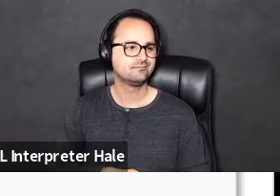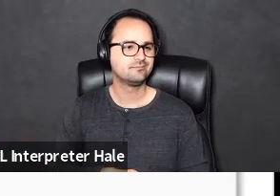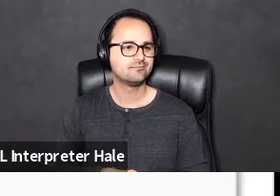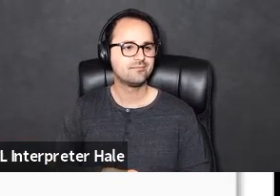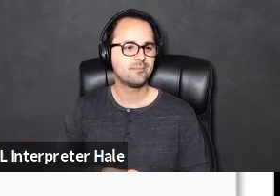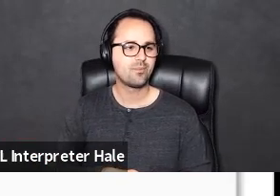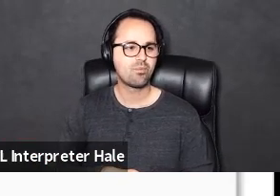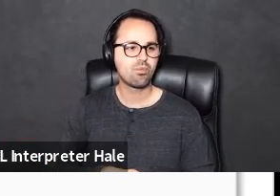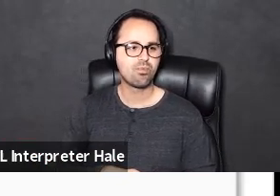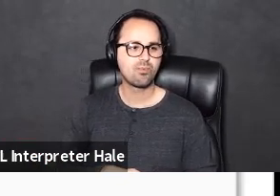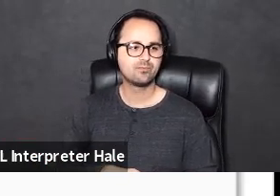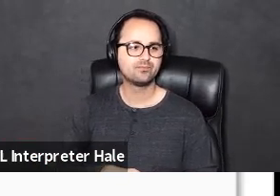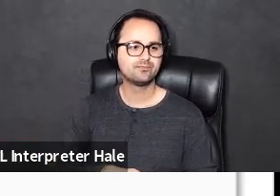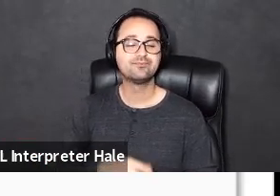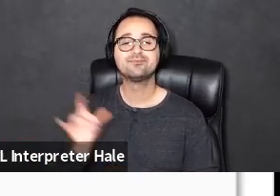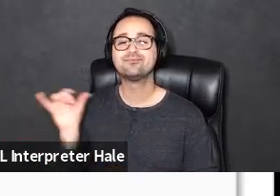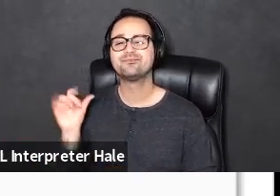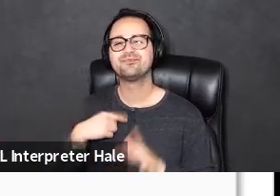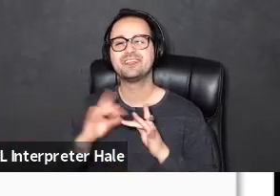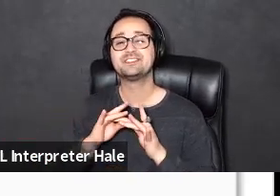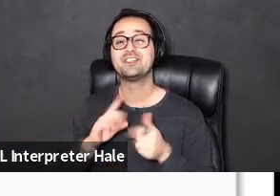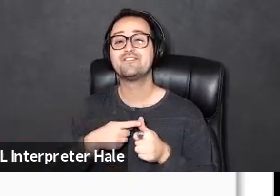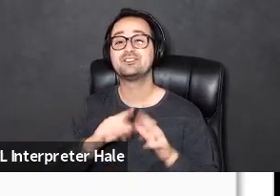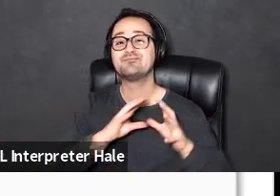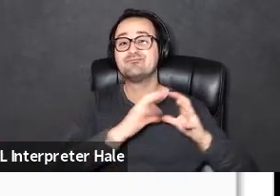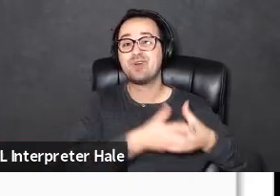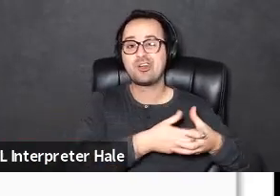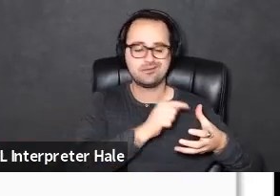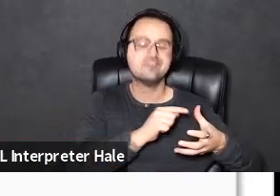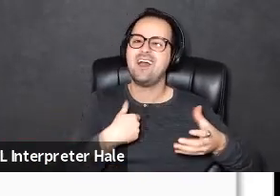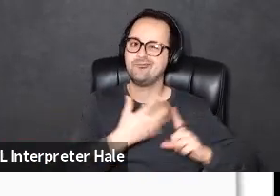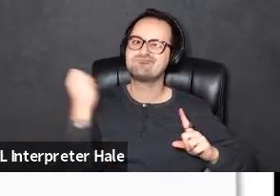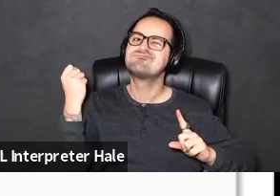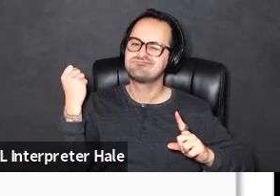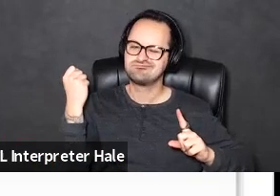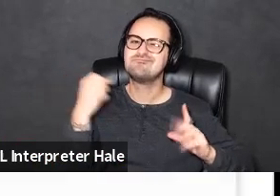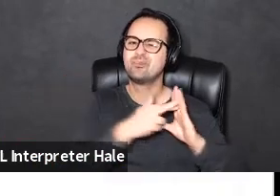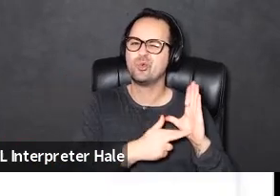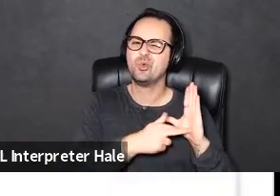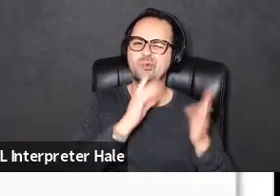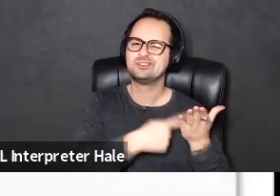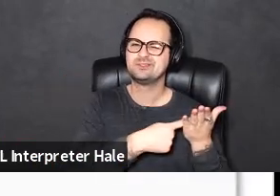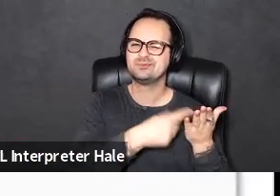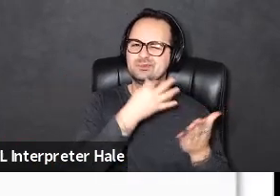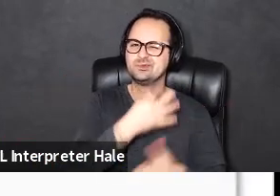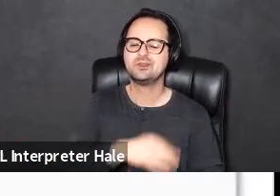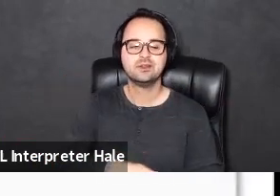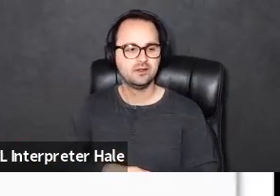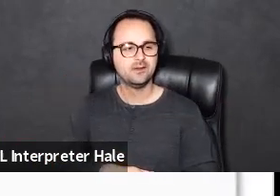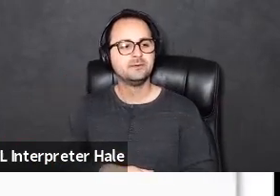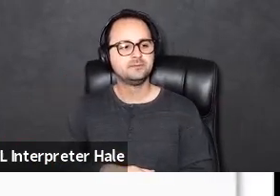Right? So that's, like I said, with the first party trust, there is a clawback provision. We'll talk about that in a second. Right.